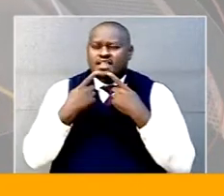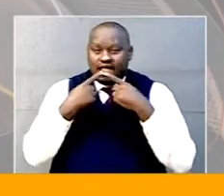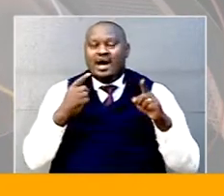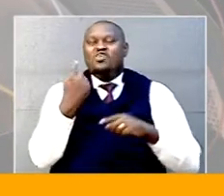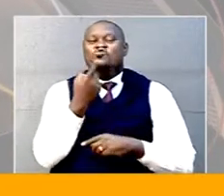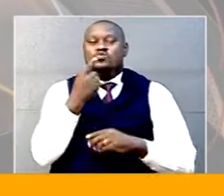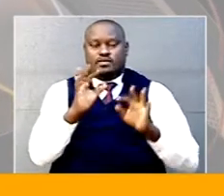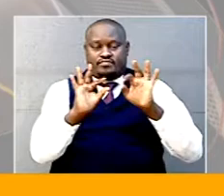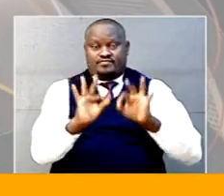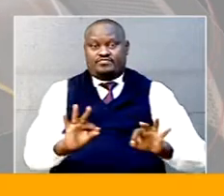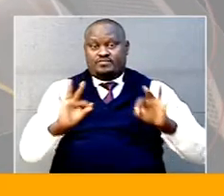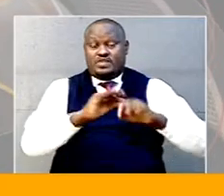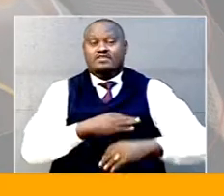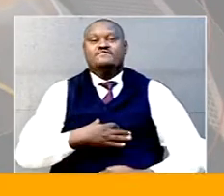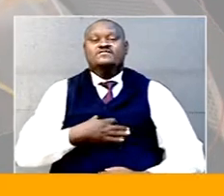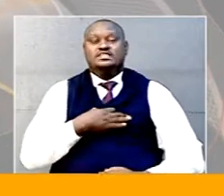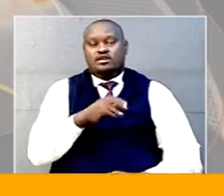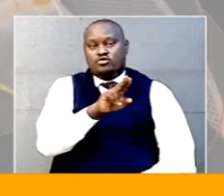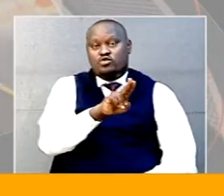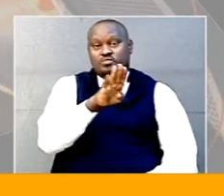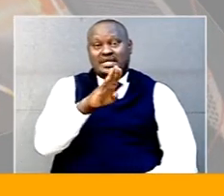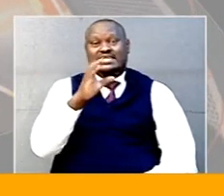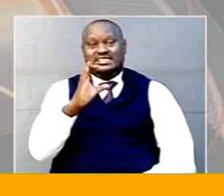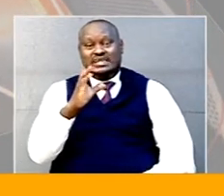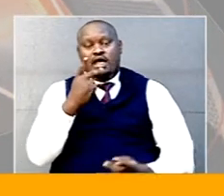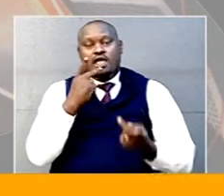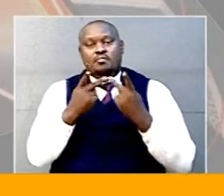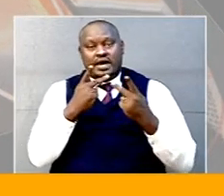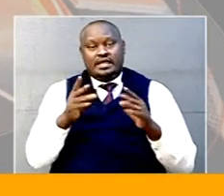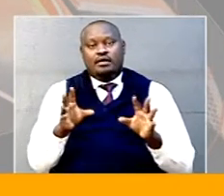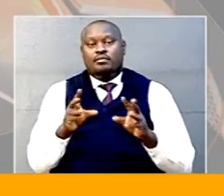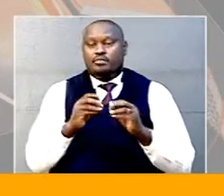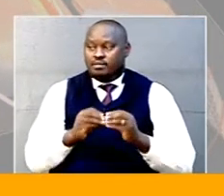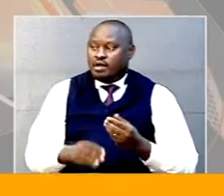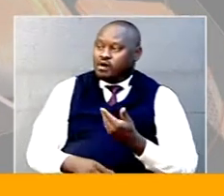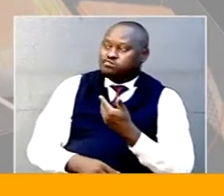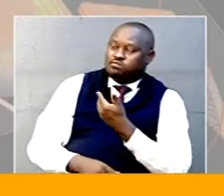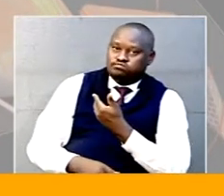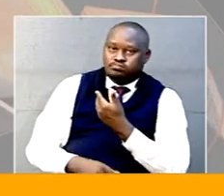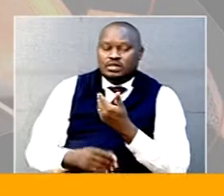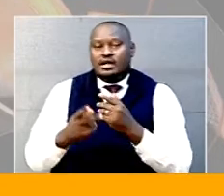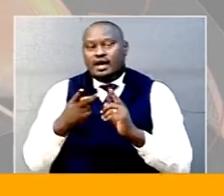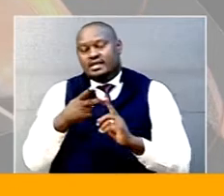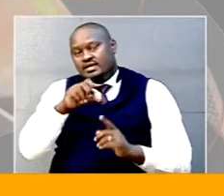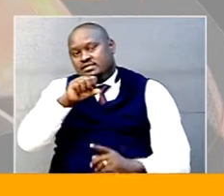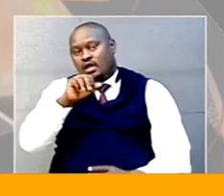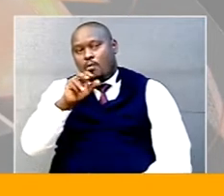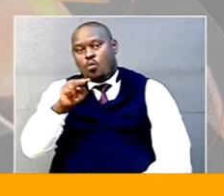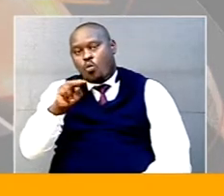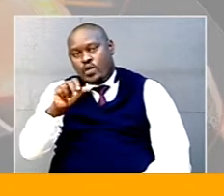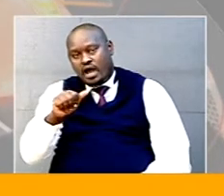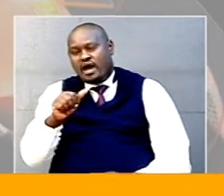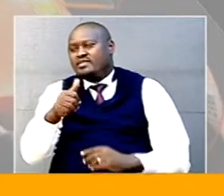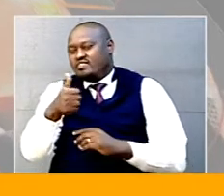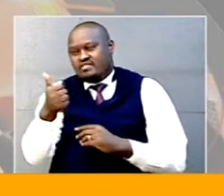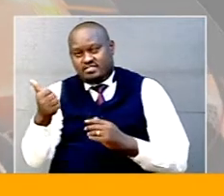chief guest of the UBC end-of-year party, Brian White, and sponsors Salongo Samona and Delight